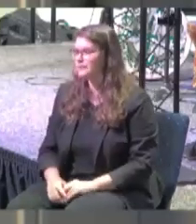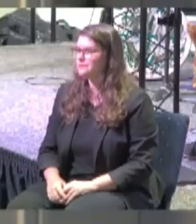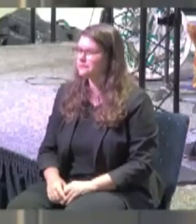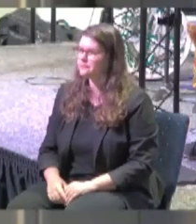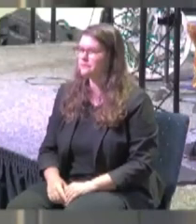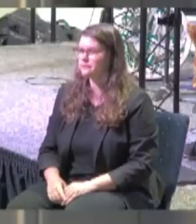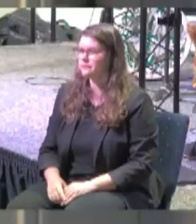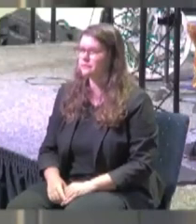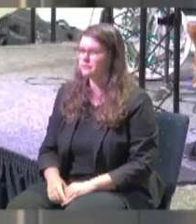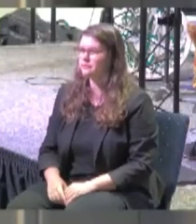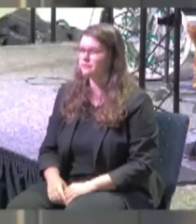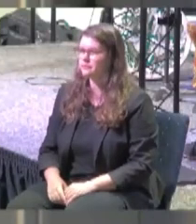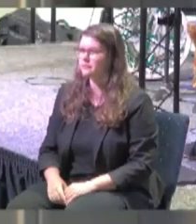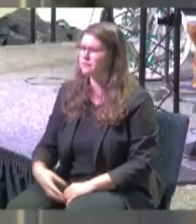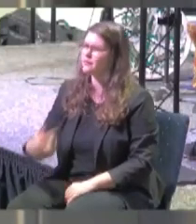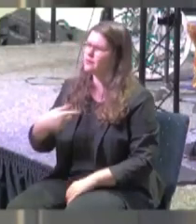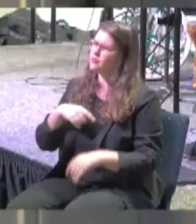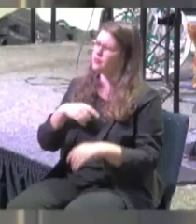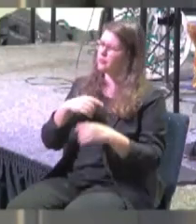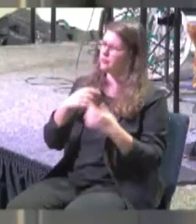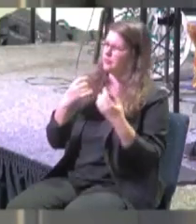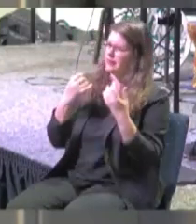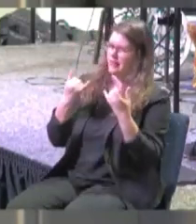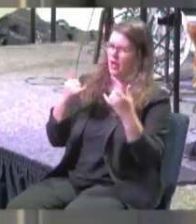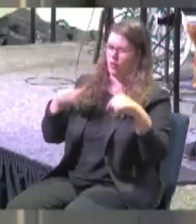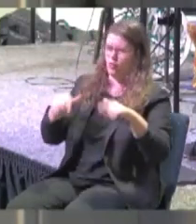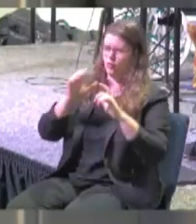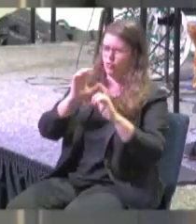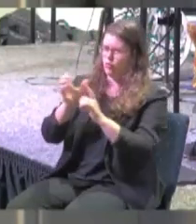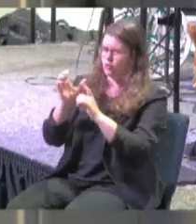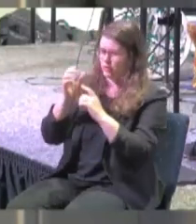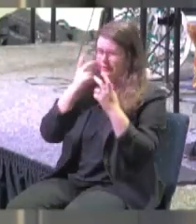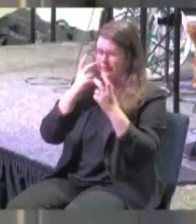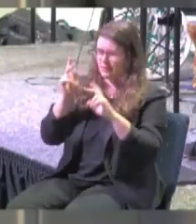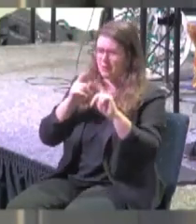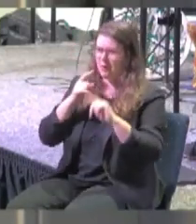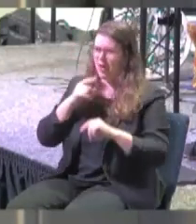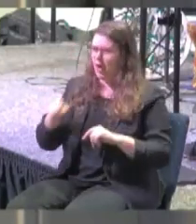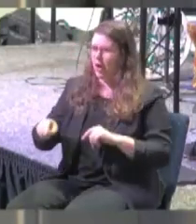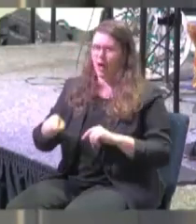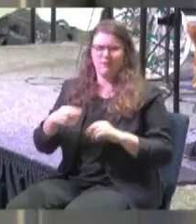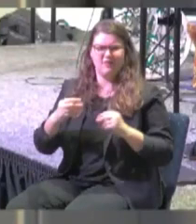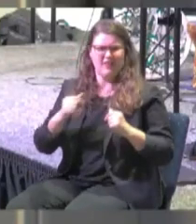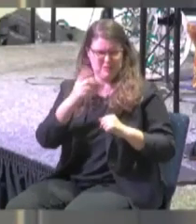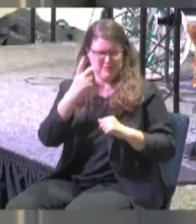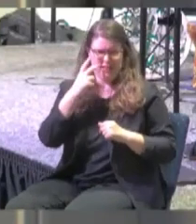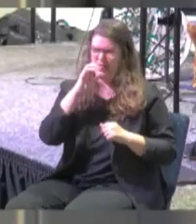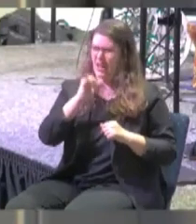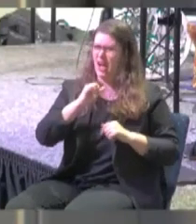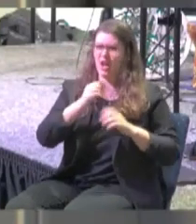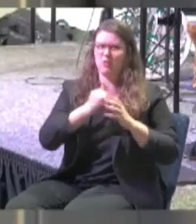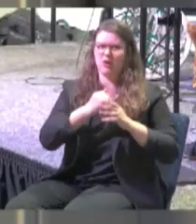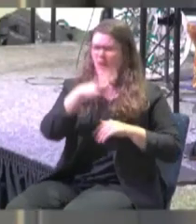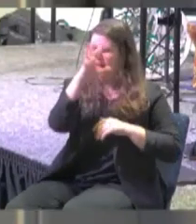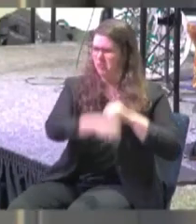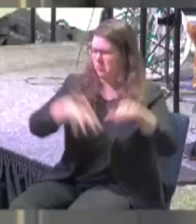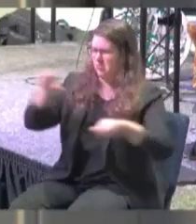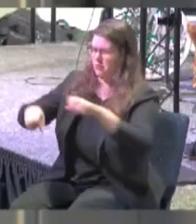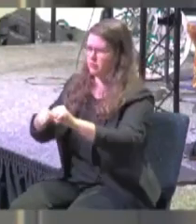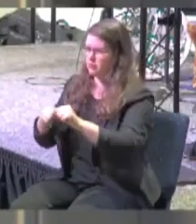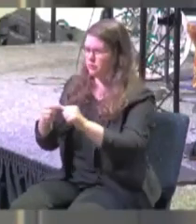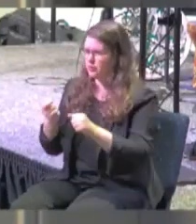we see a lot of people killing a lot of idols that maybe shouldn't be killed in our culture. So what are the things that the Bible ought to be